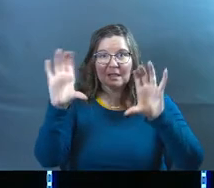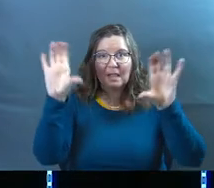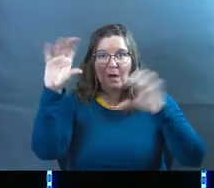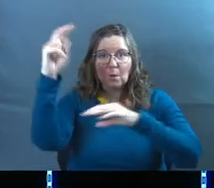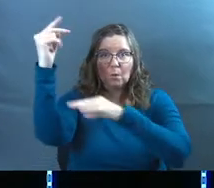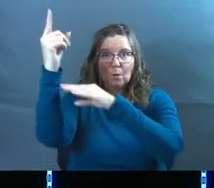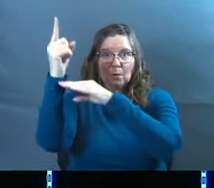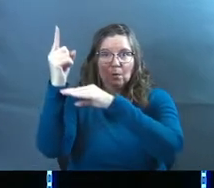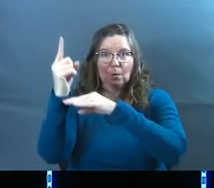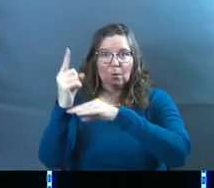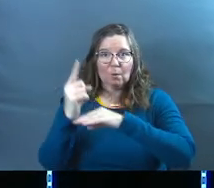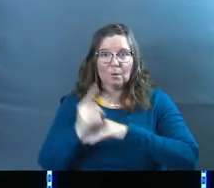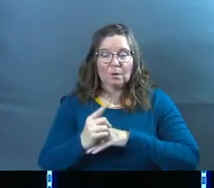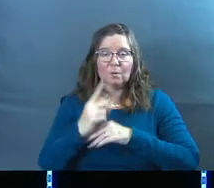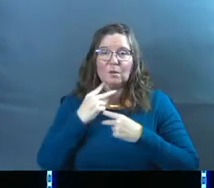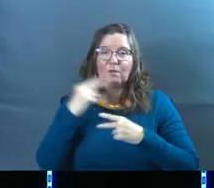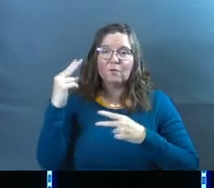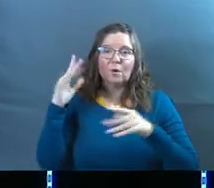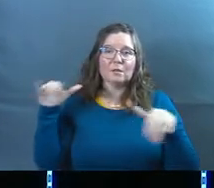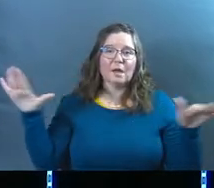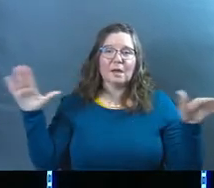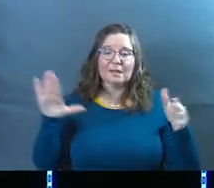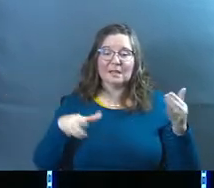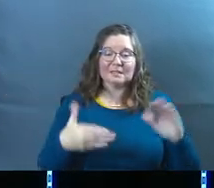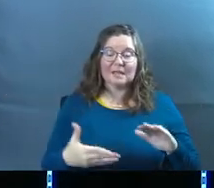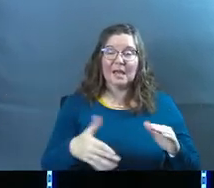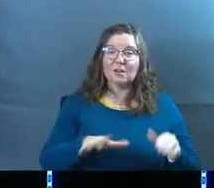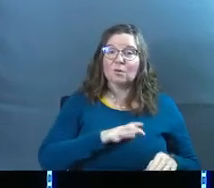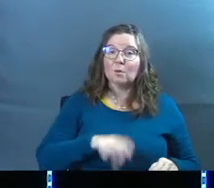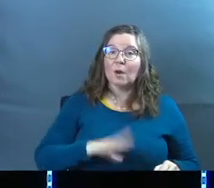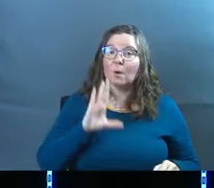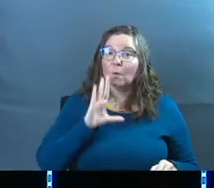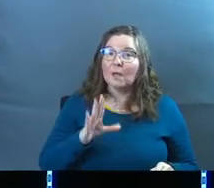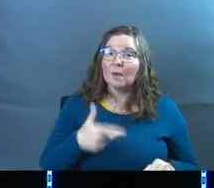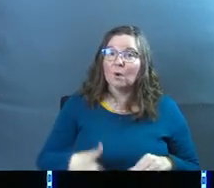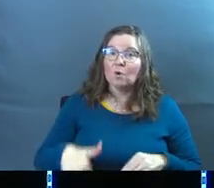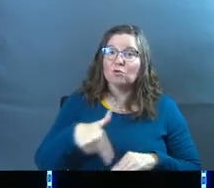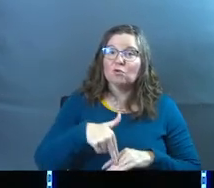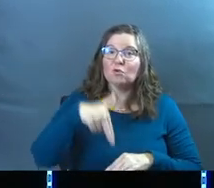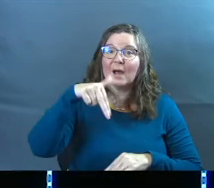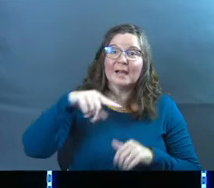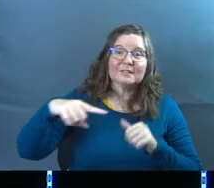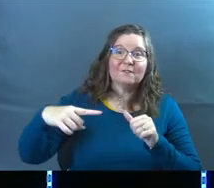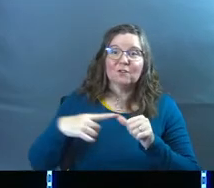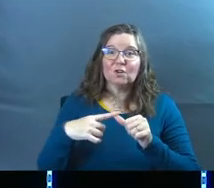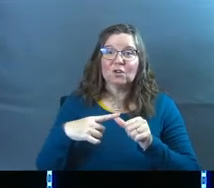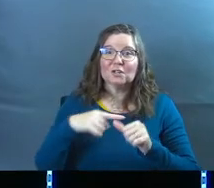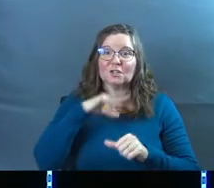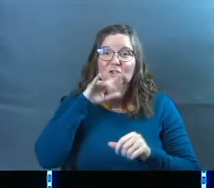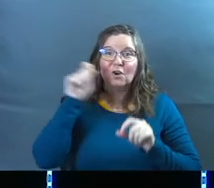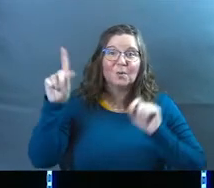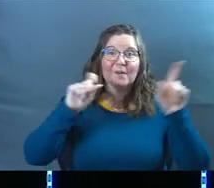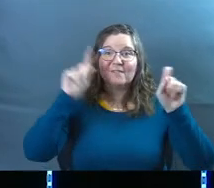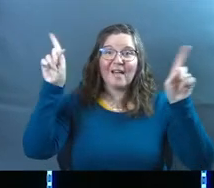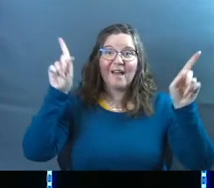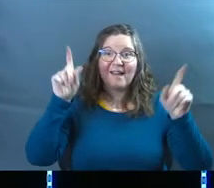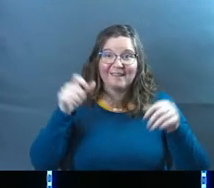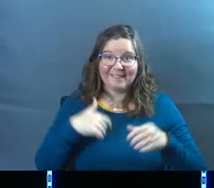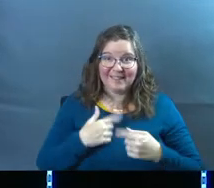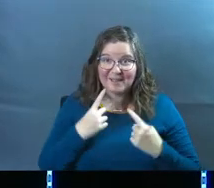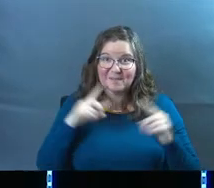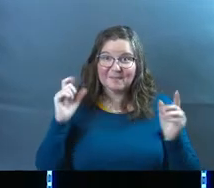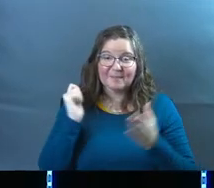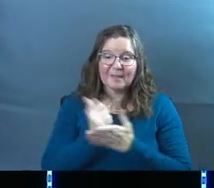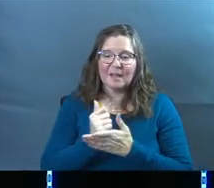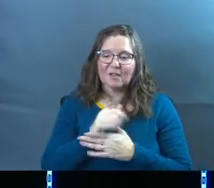with the voice of the archangel. And the dead in Christ will what? They will rise first. The dirt will fly. Amen? Amen?